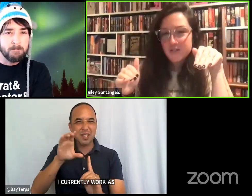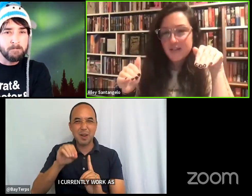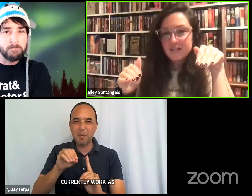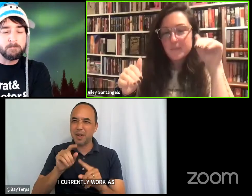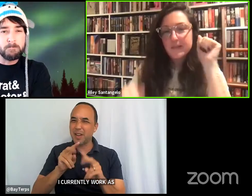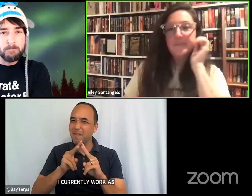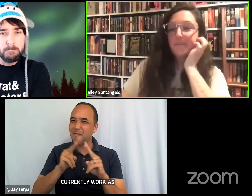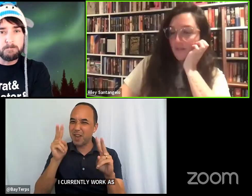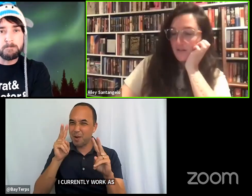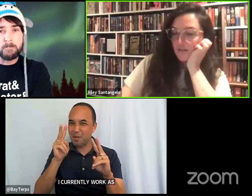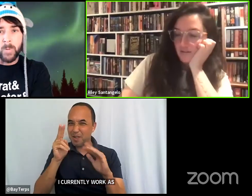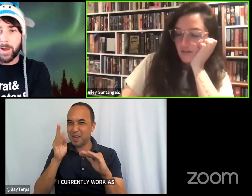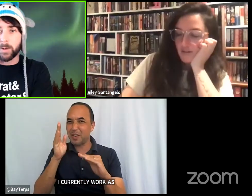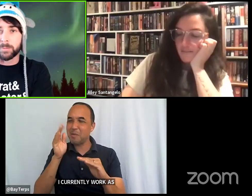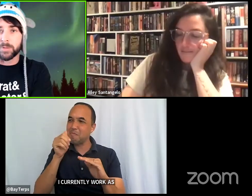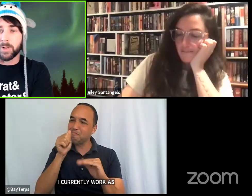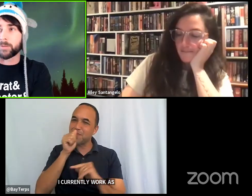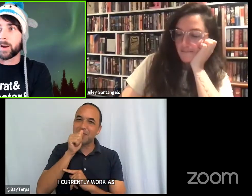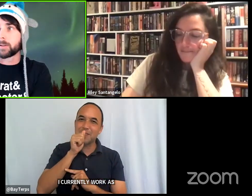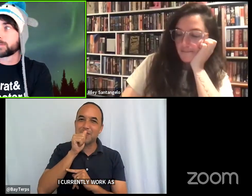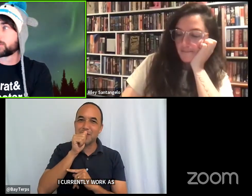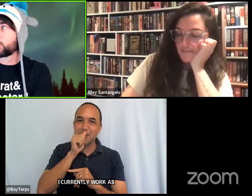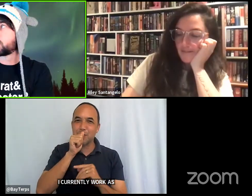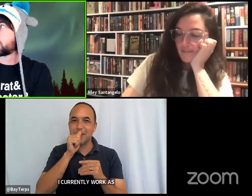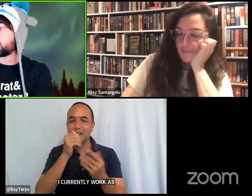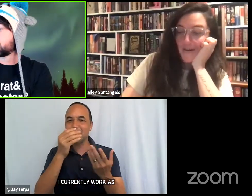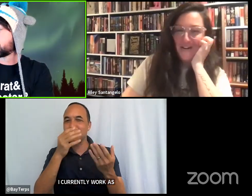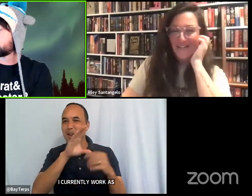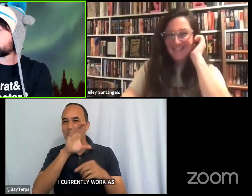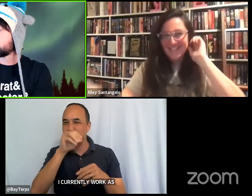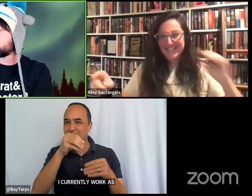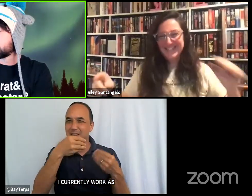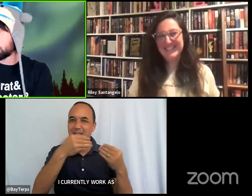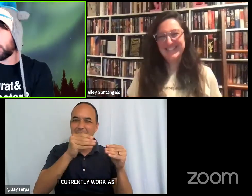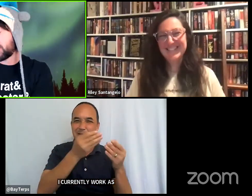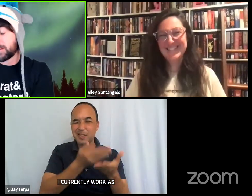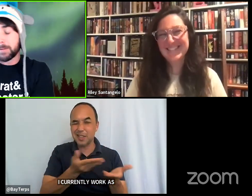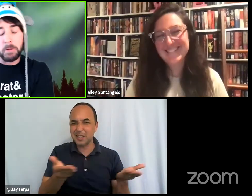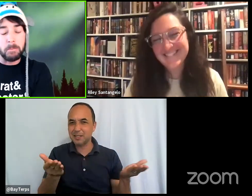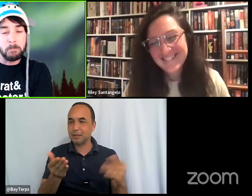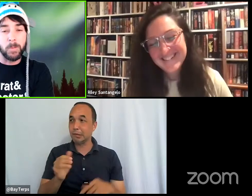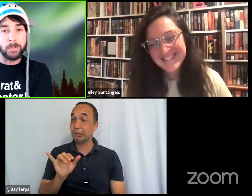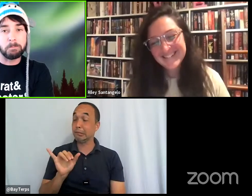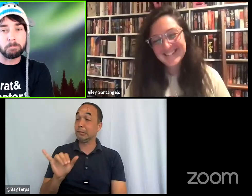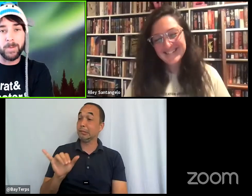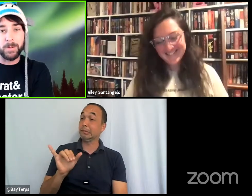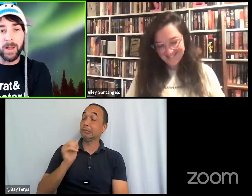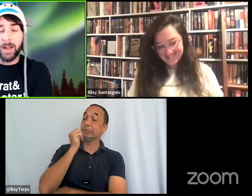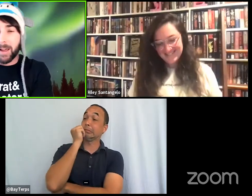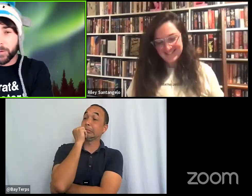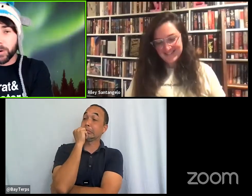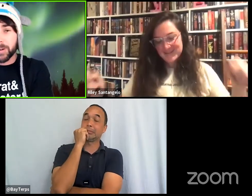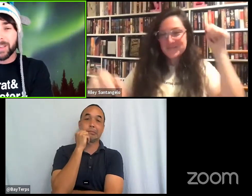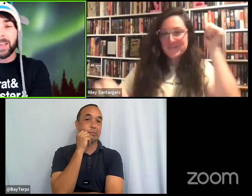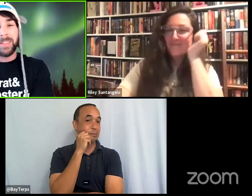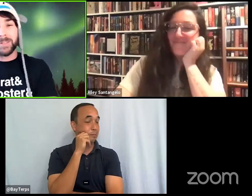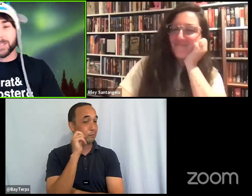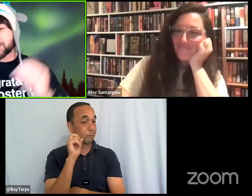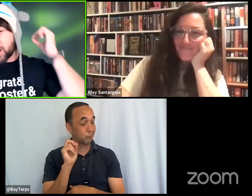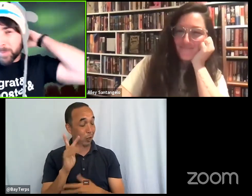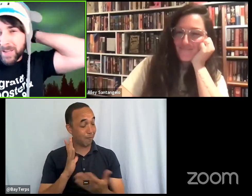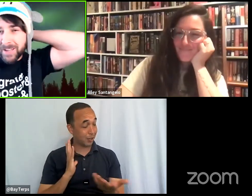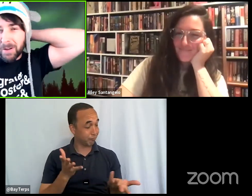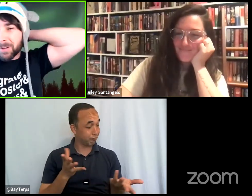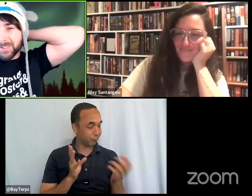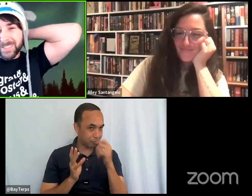underground merchandise company. Wow, shots fired. Nobody's heard of it. Okay, well, okay. I've heard there's